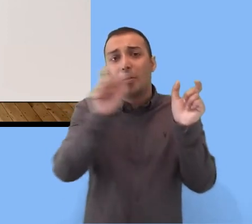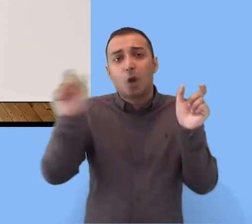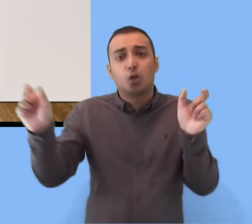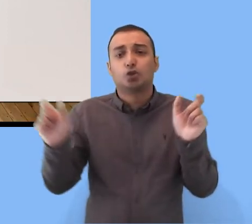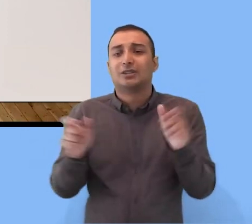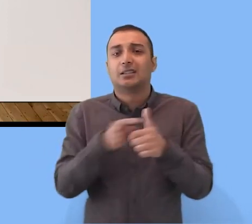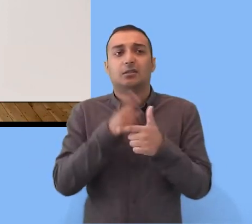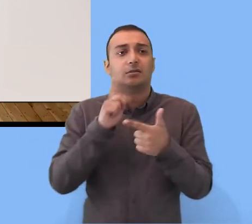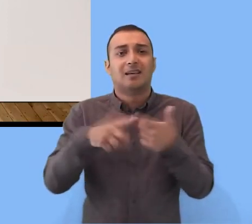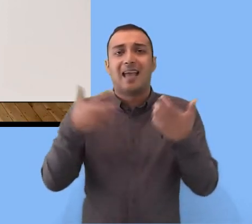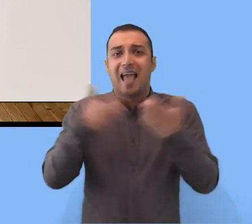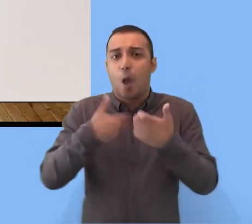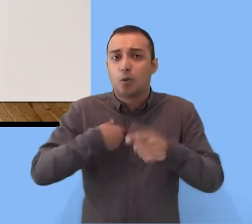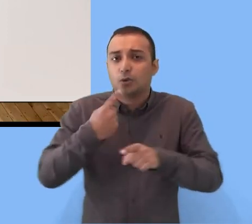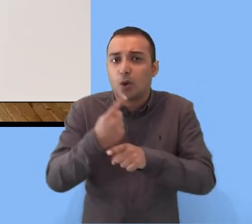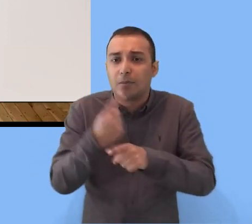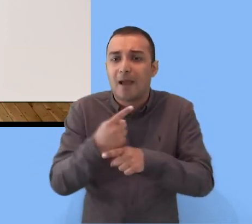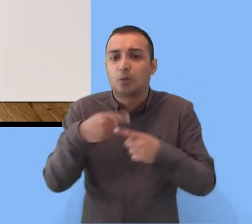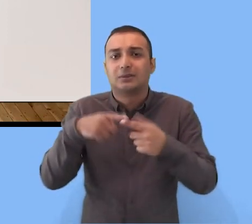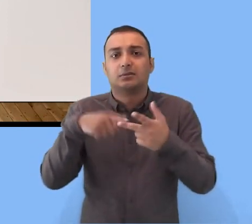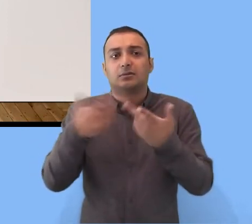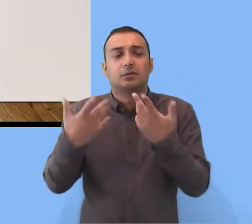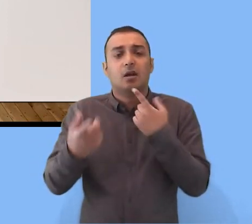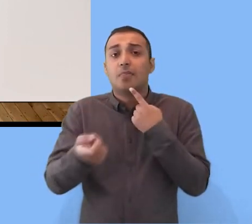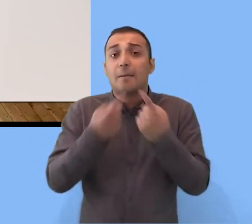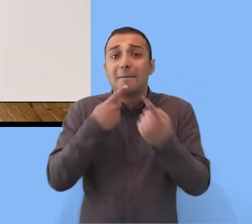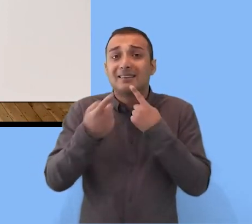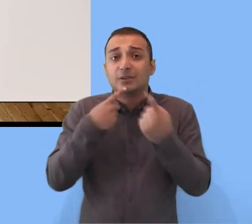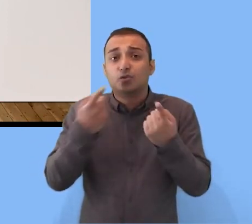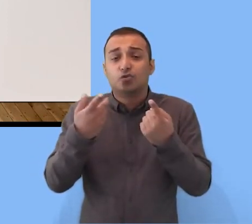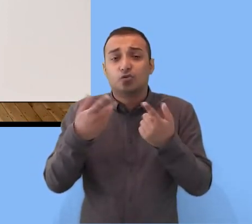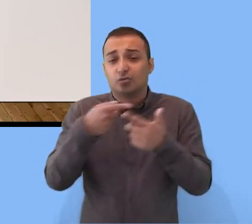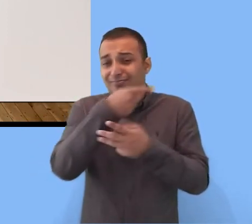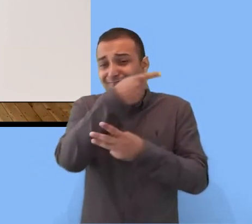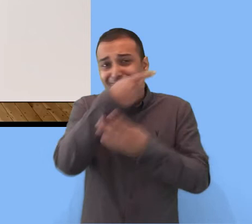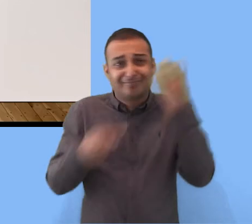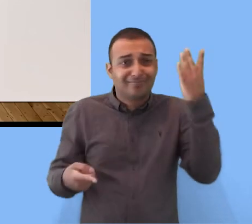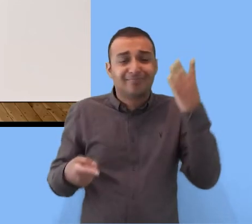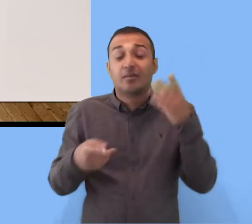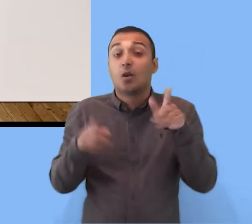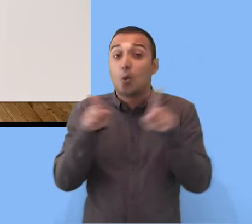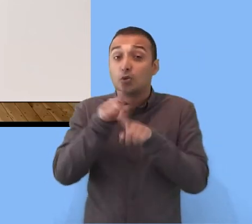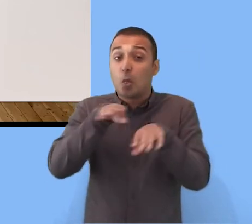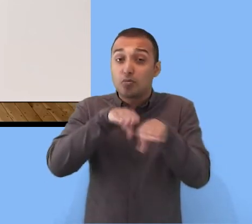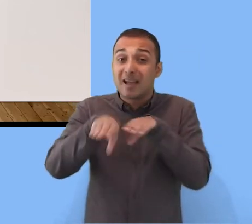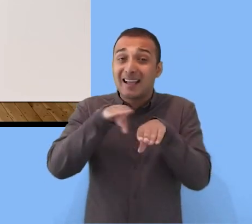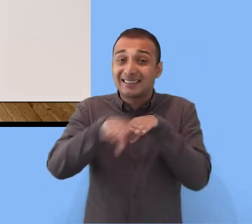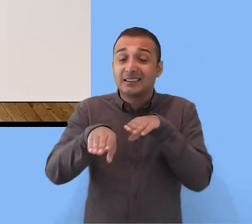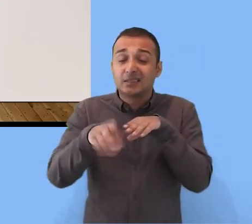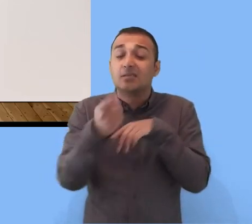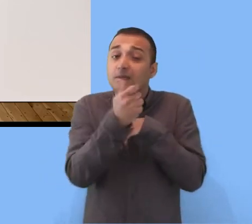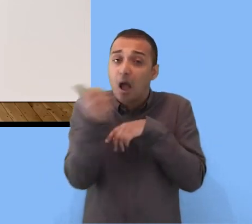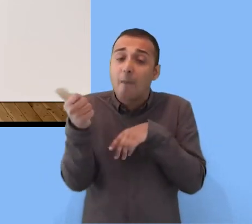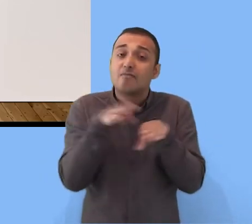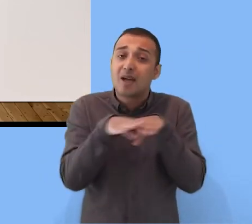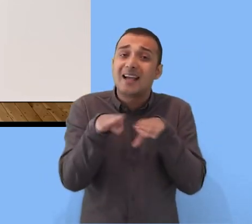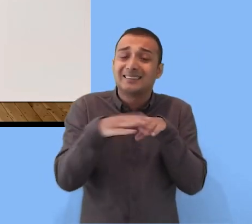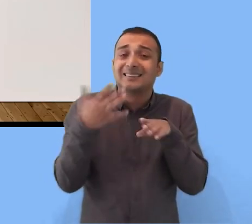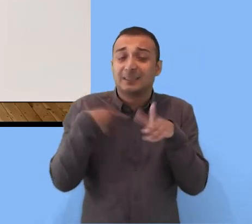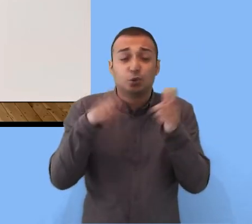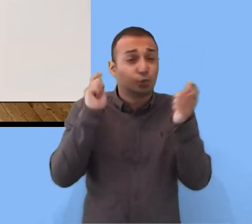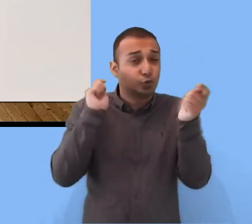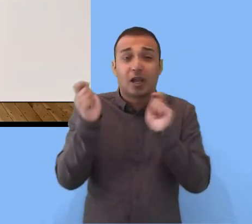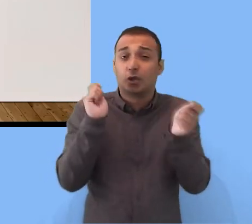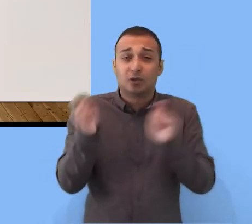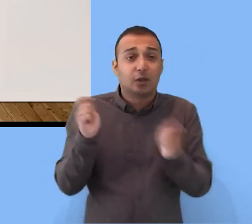discourse, and we need to change the messages that we're giving people and change some of the practices, but not discard what